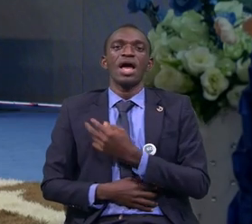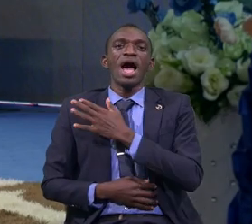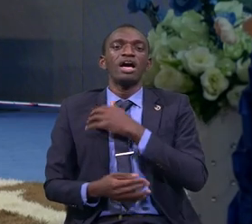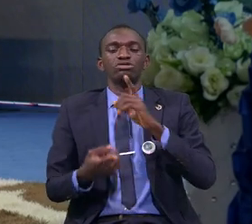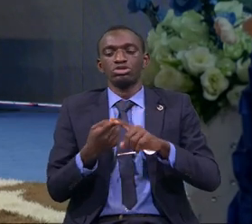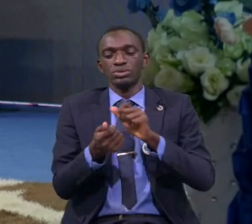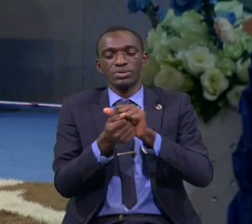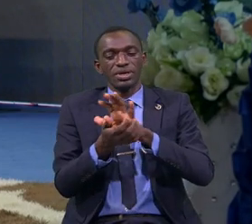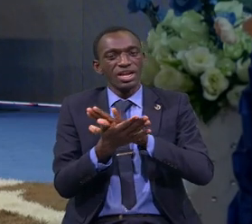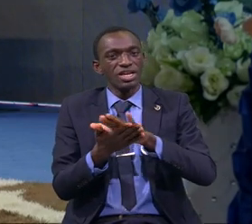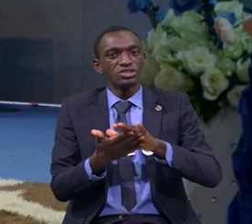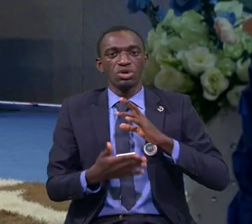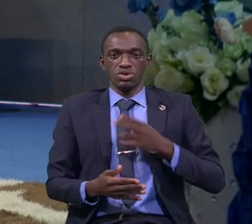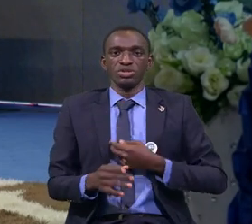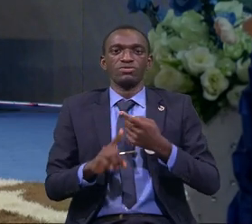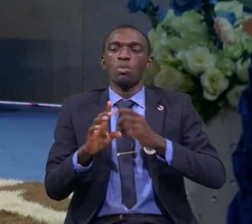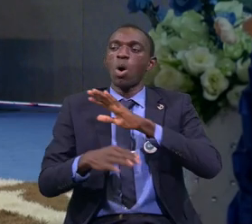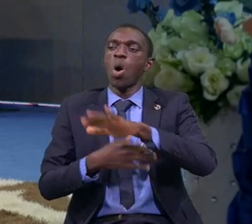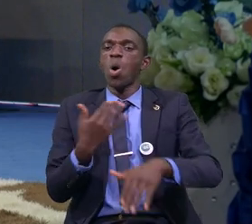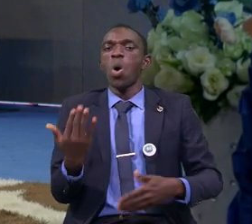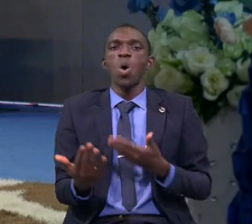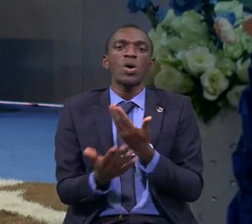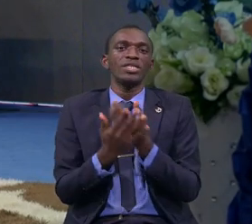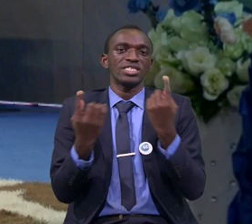cleanse us from every sin.